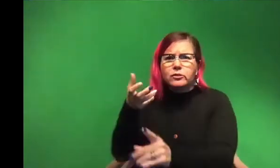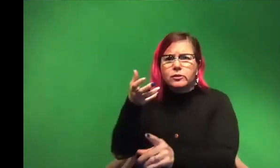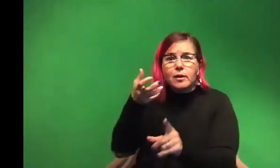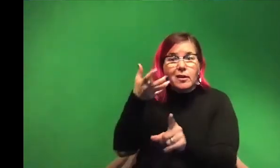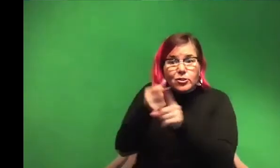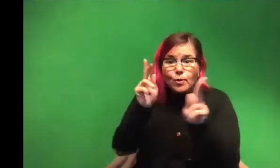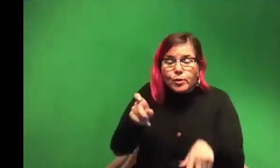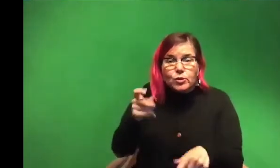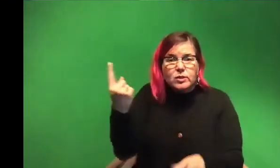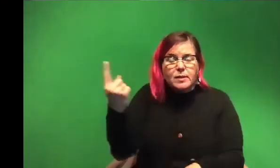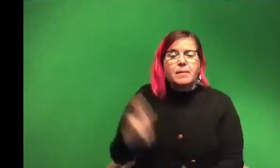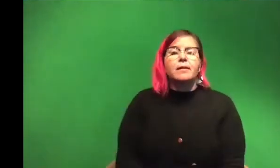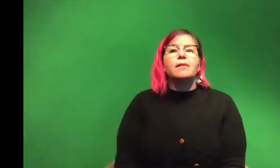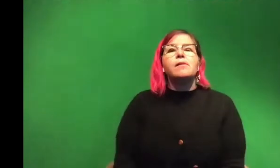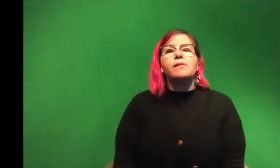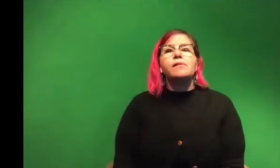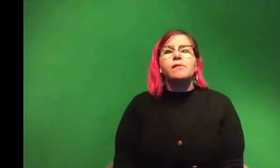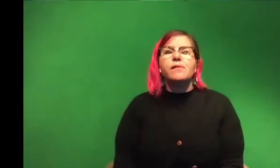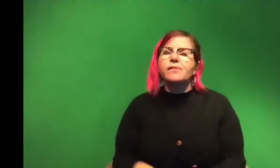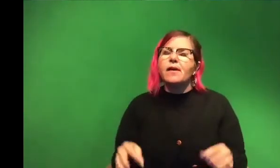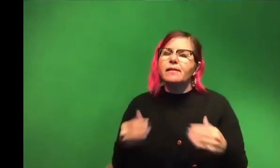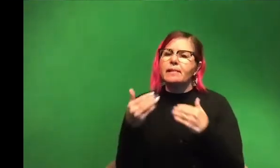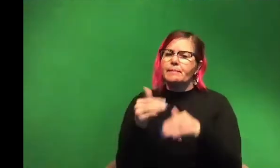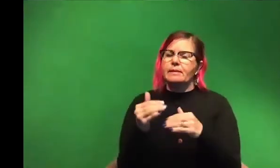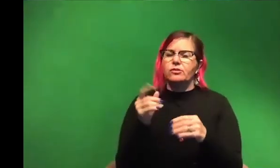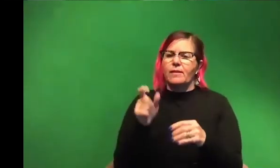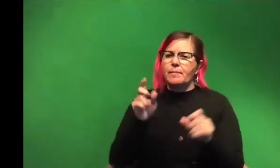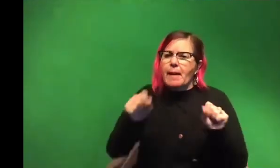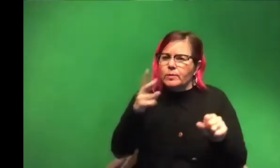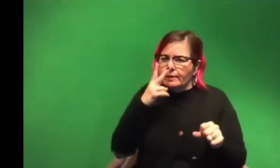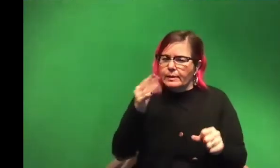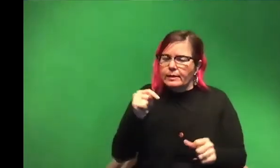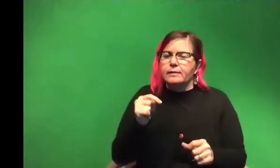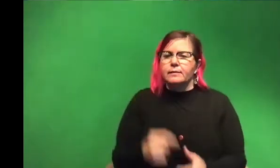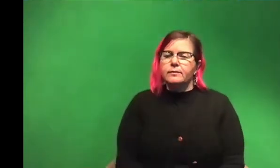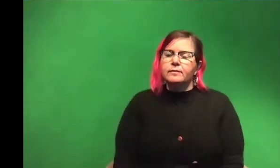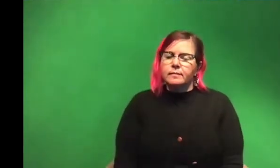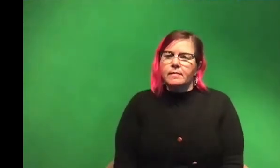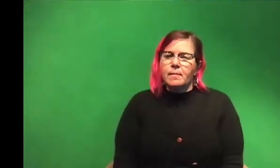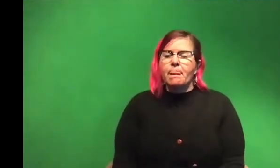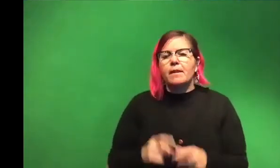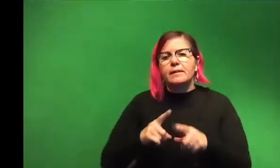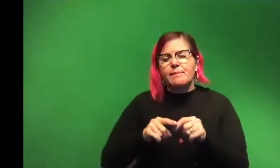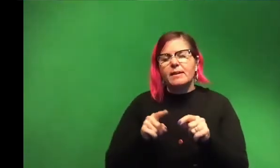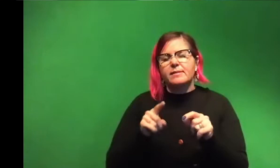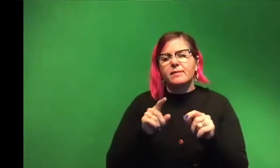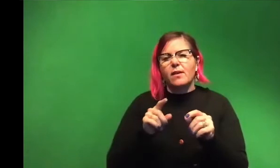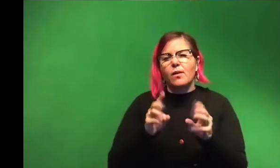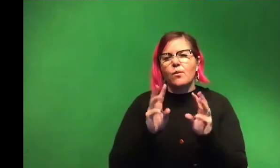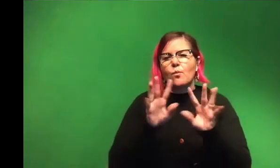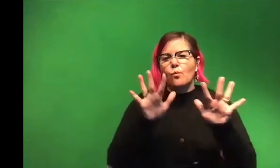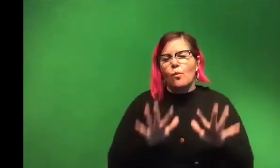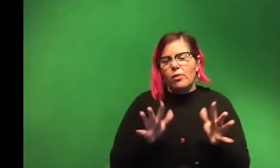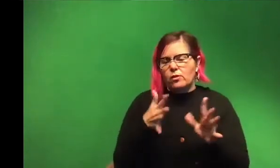something. So really that's the main limitation. And that really depends on the weather conditions.